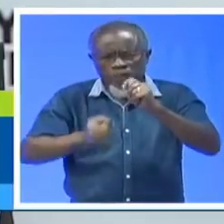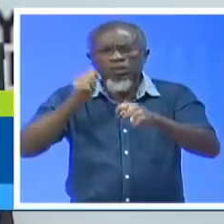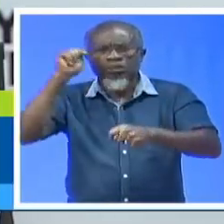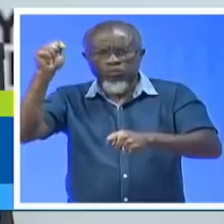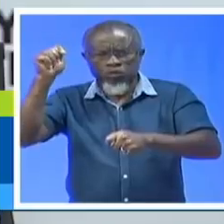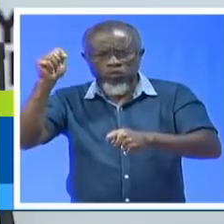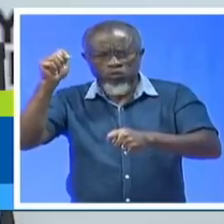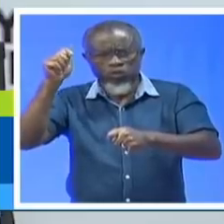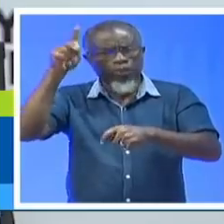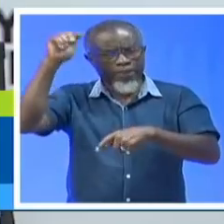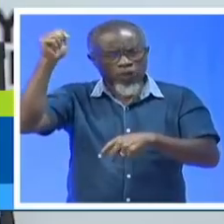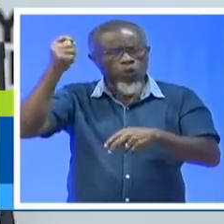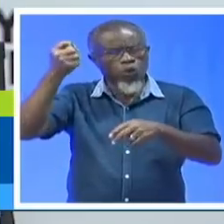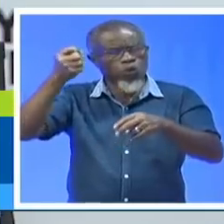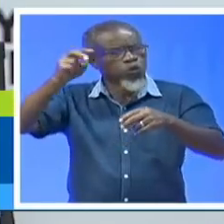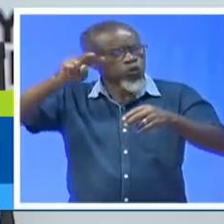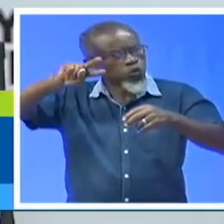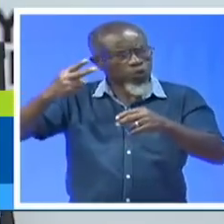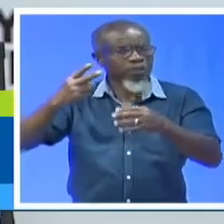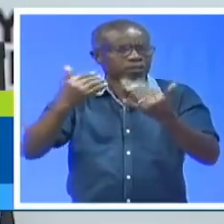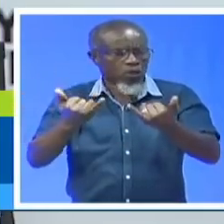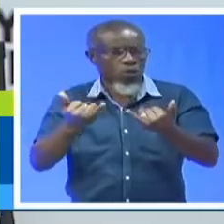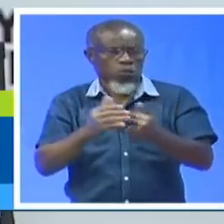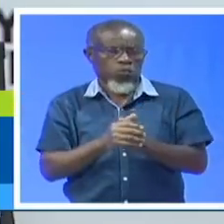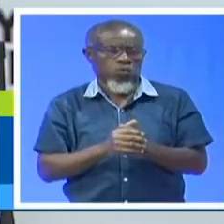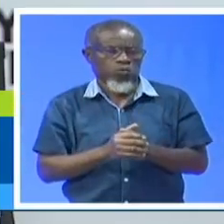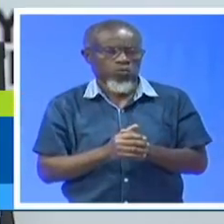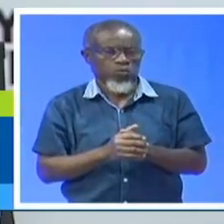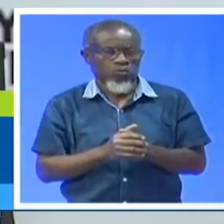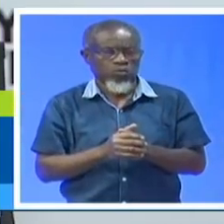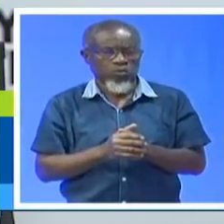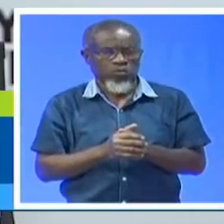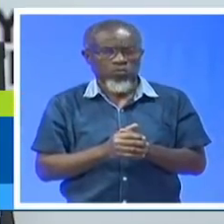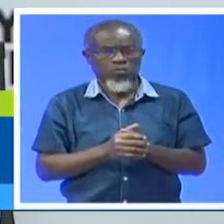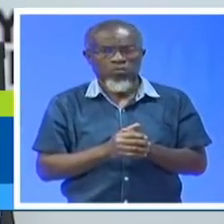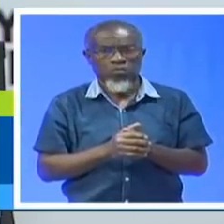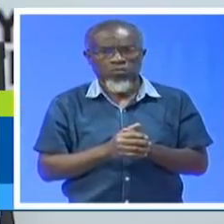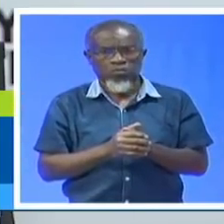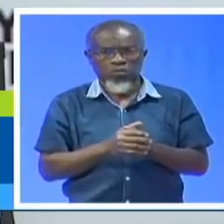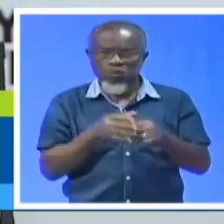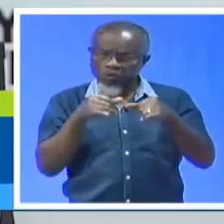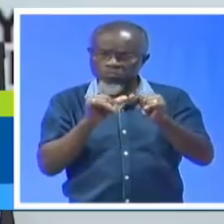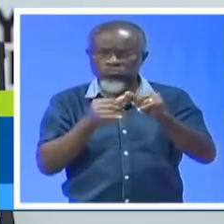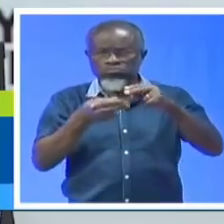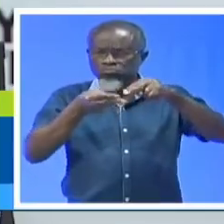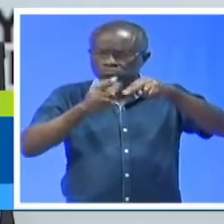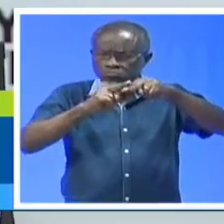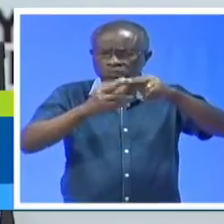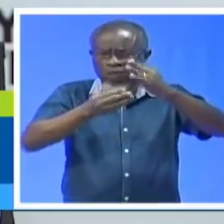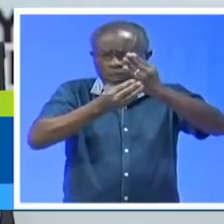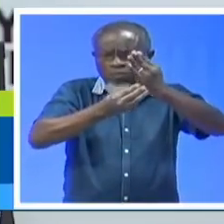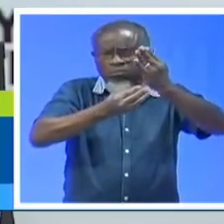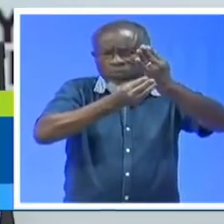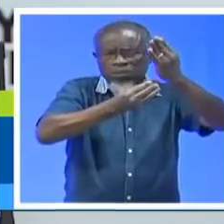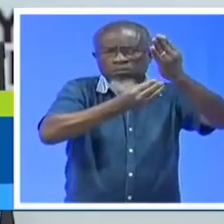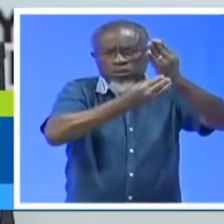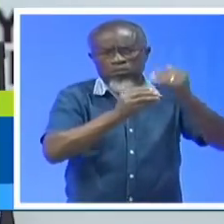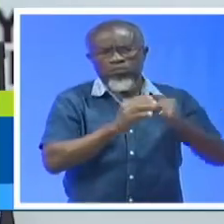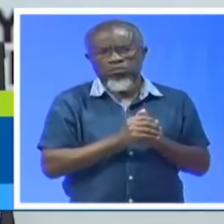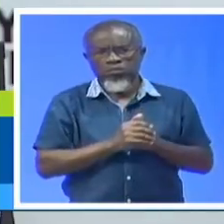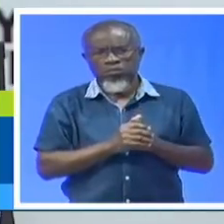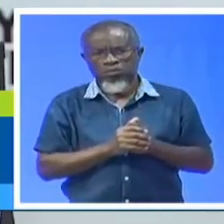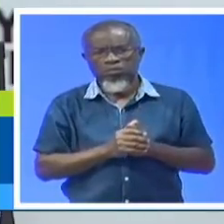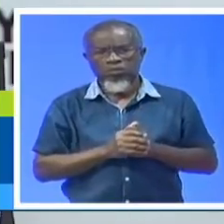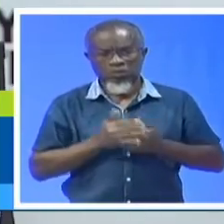double. And in Trinidad, we started off with 2. Then we moved to about 20. Then we moved to 35. Then we moved to